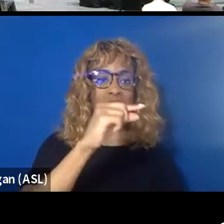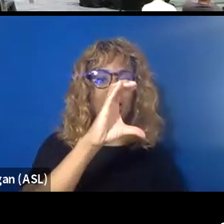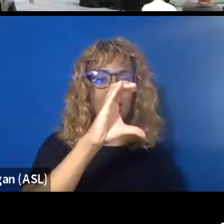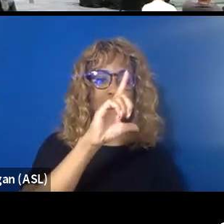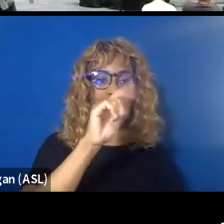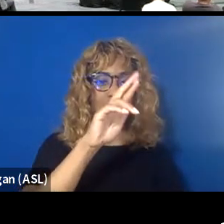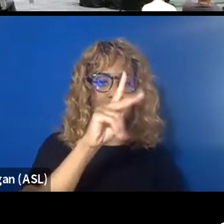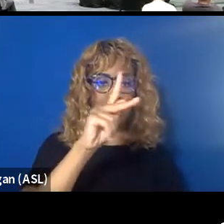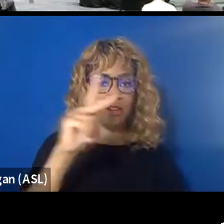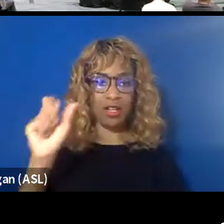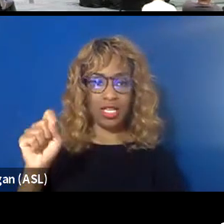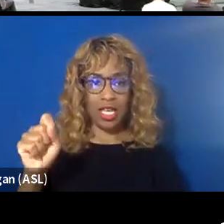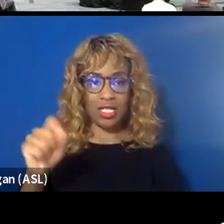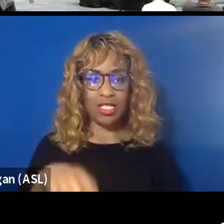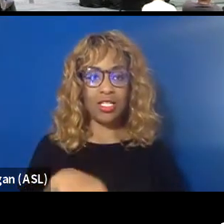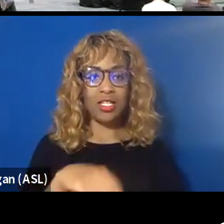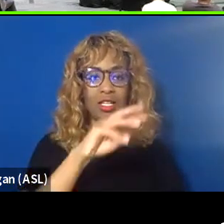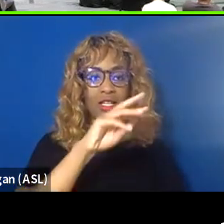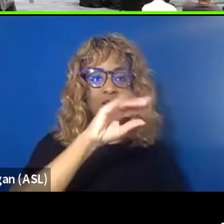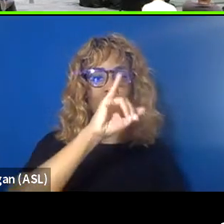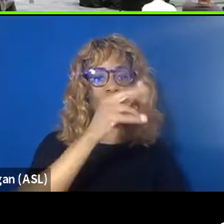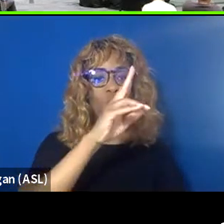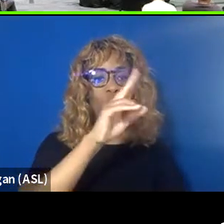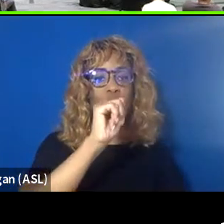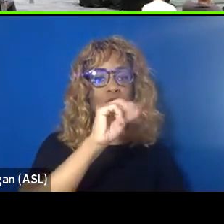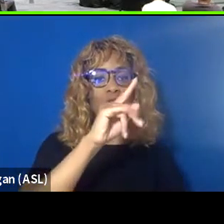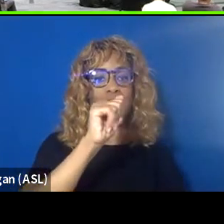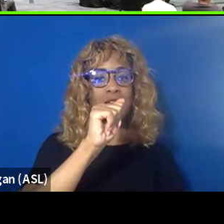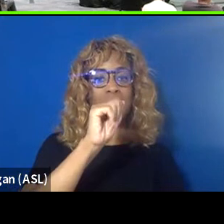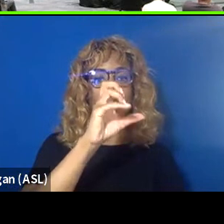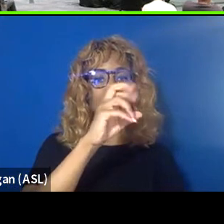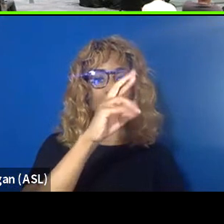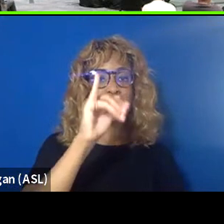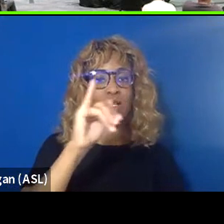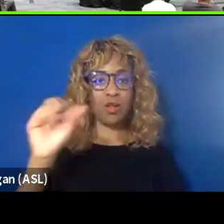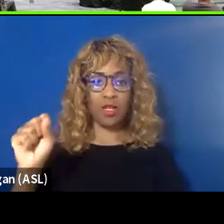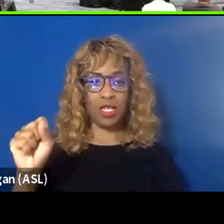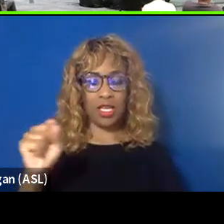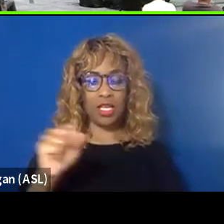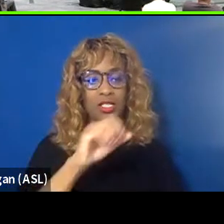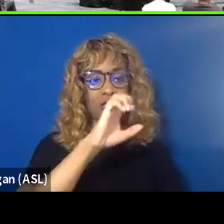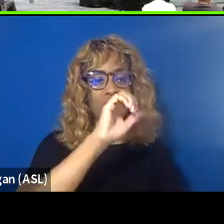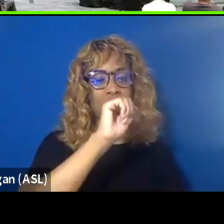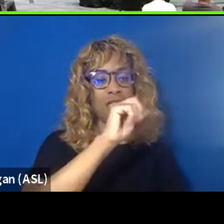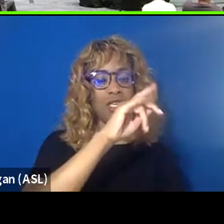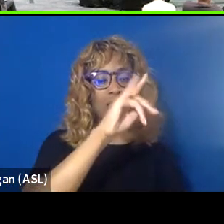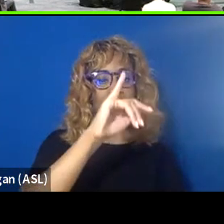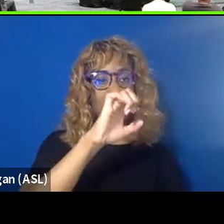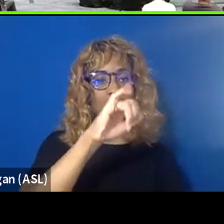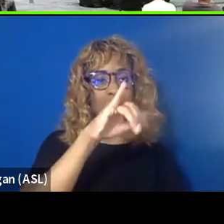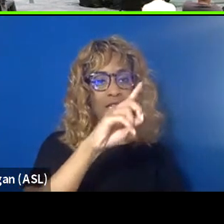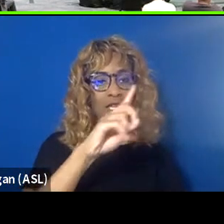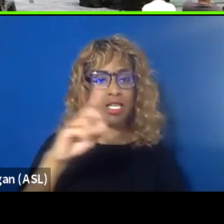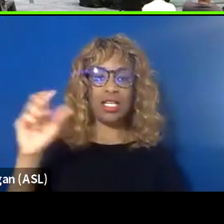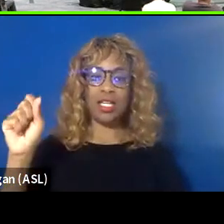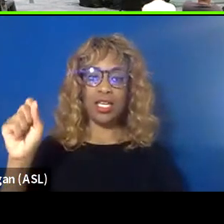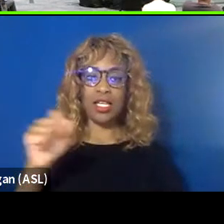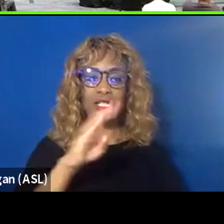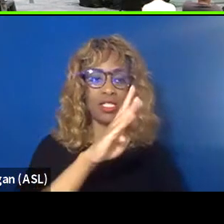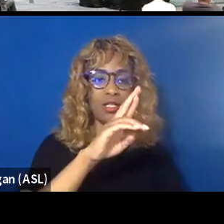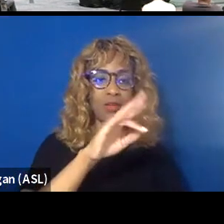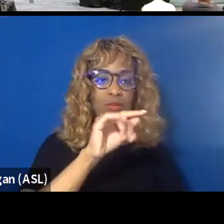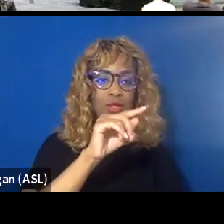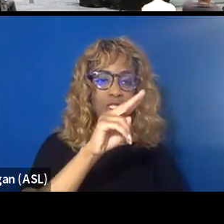Yes. Juanita Curry. Yes. Anthony Eade. Yes. Brittany